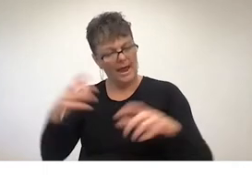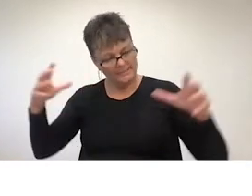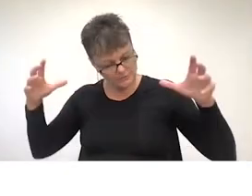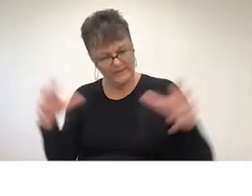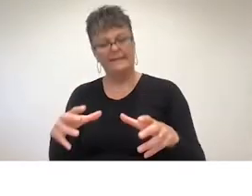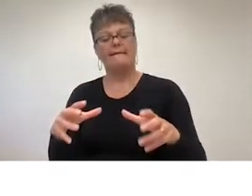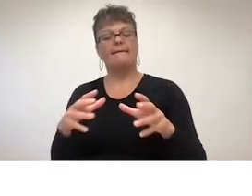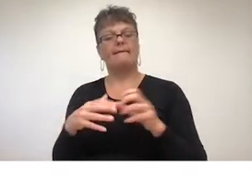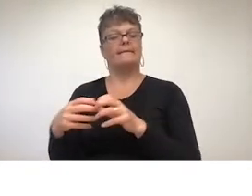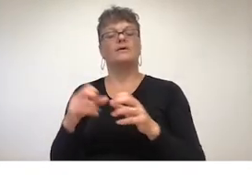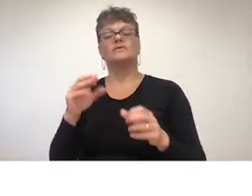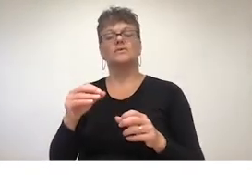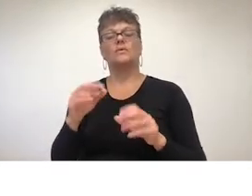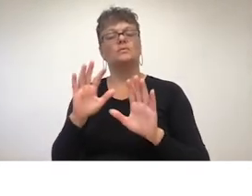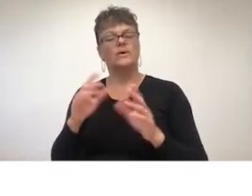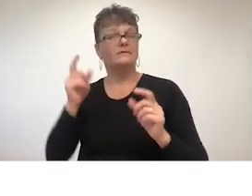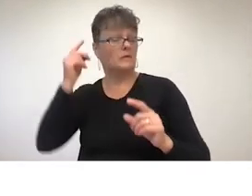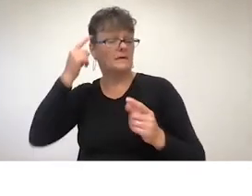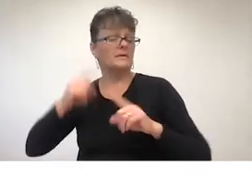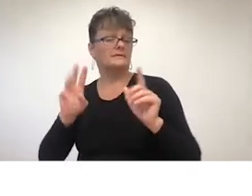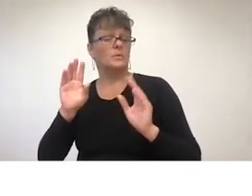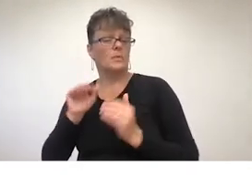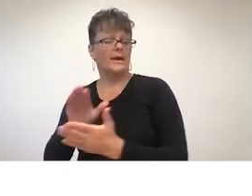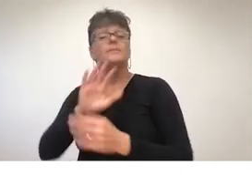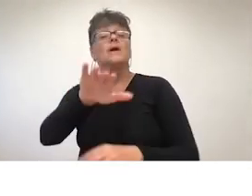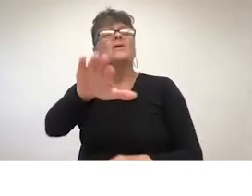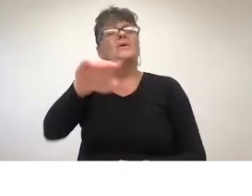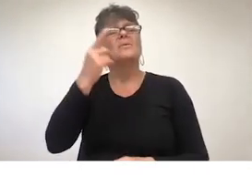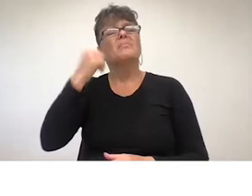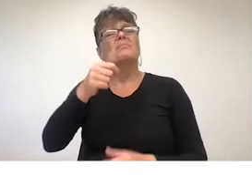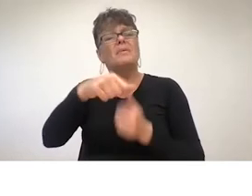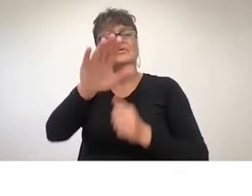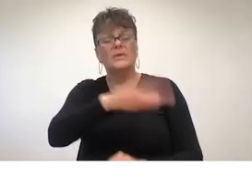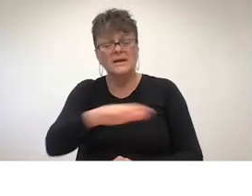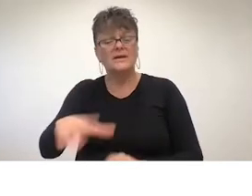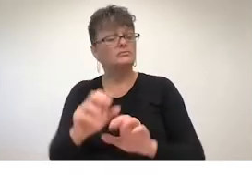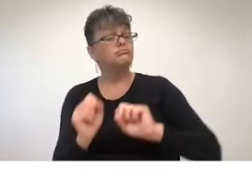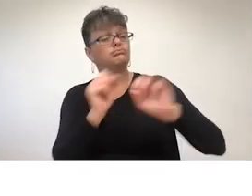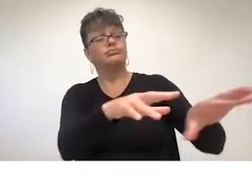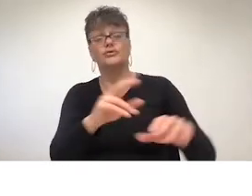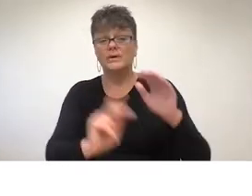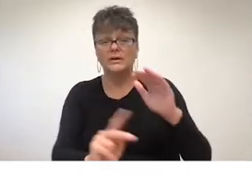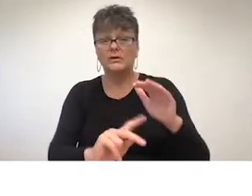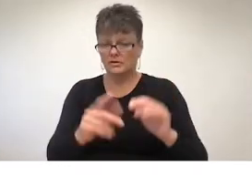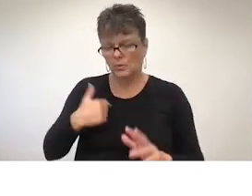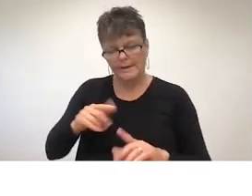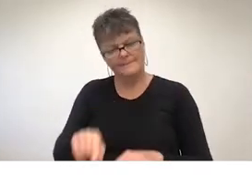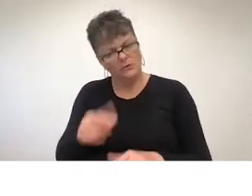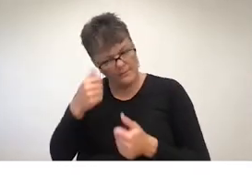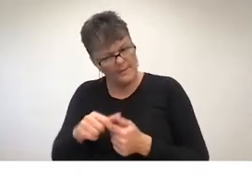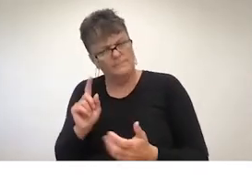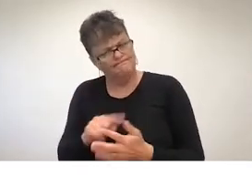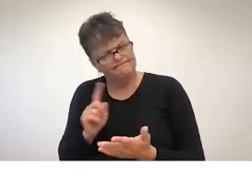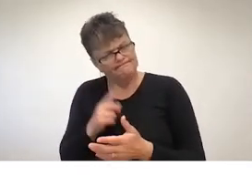When we send our young children to preschool or kindergarten, we spend a lot of time training them how to be in the classroom.